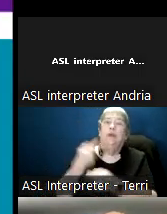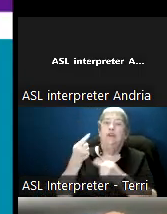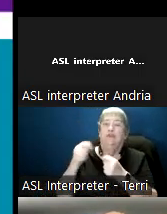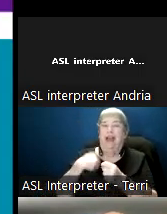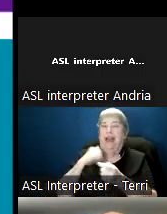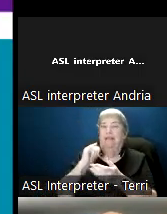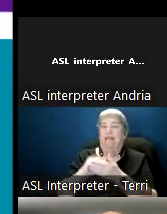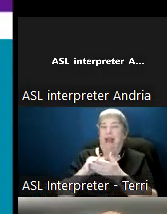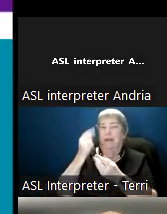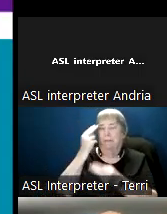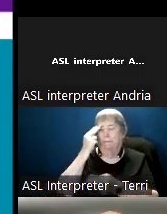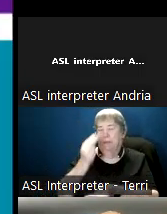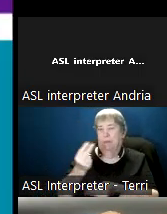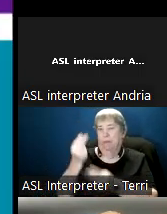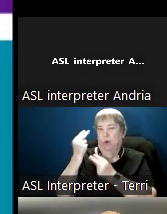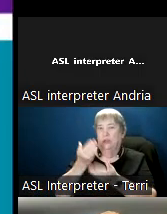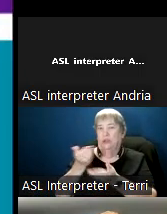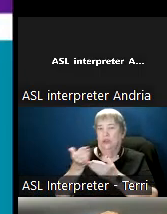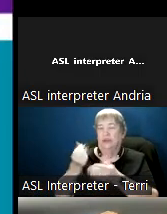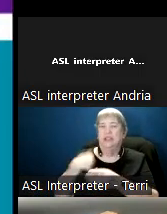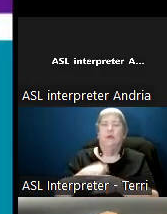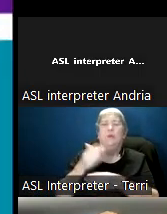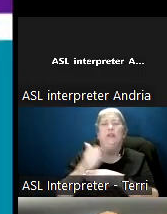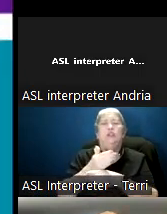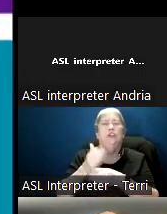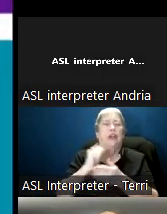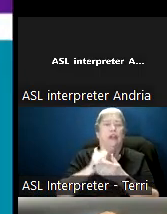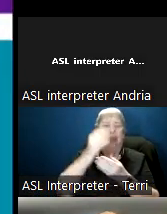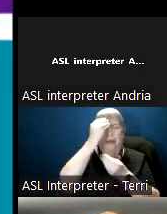information. Next slide, please.